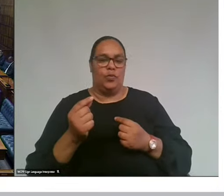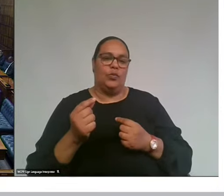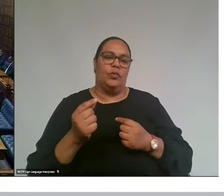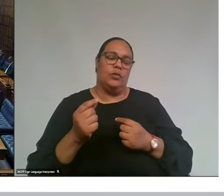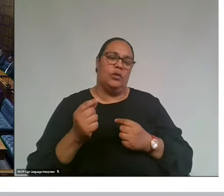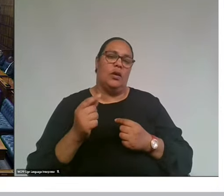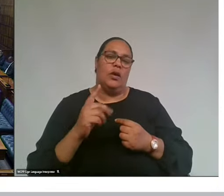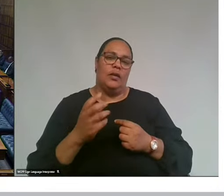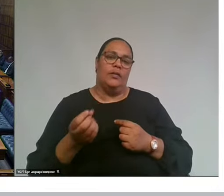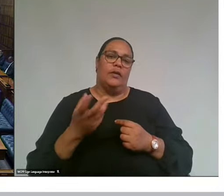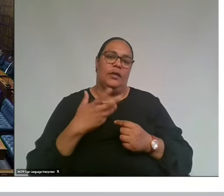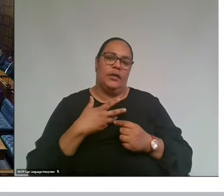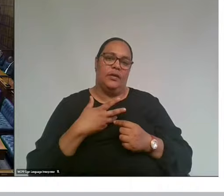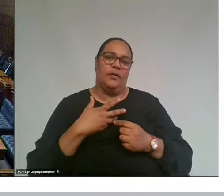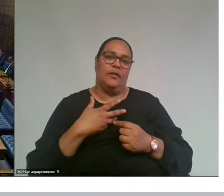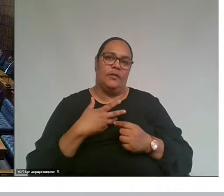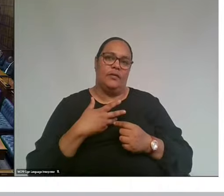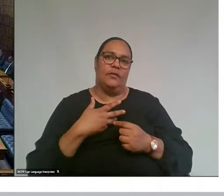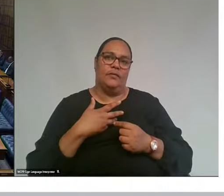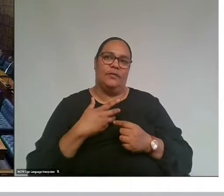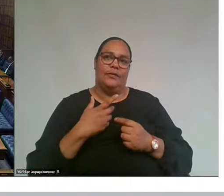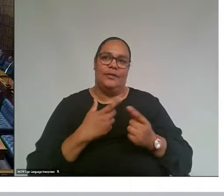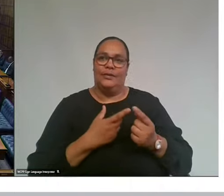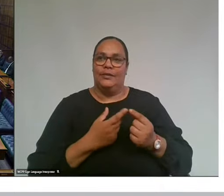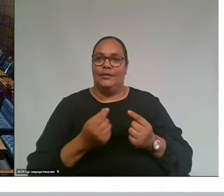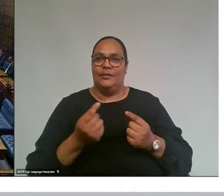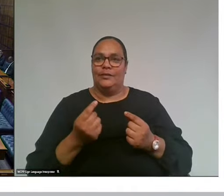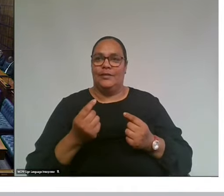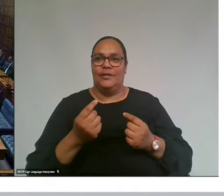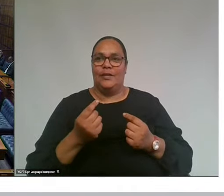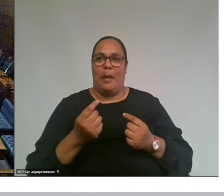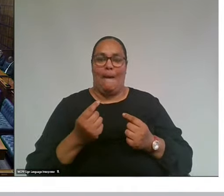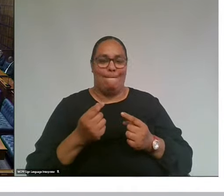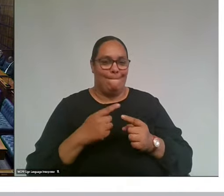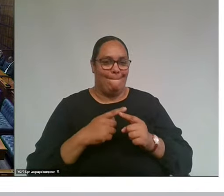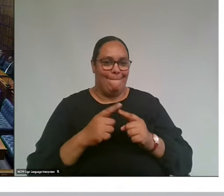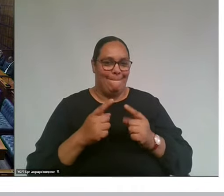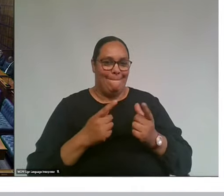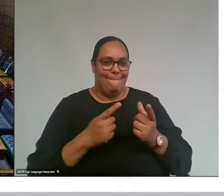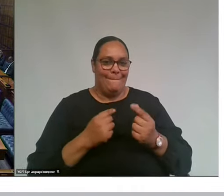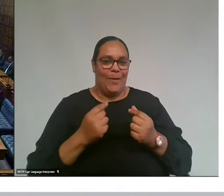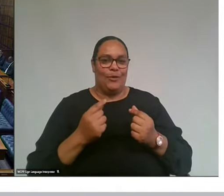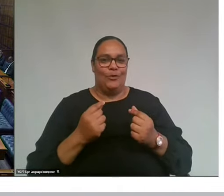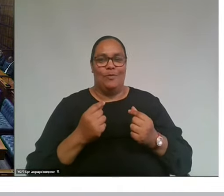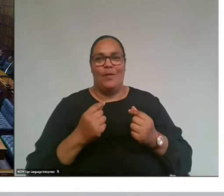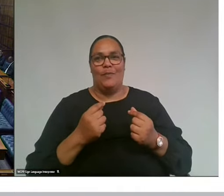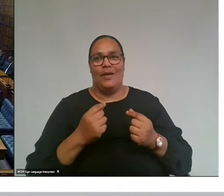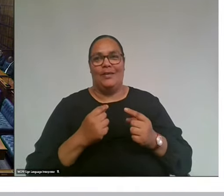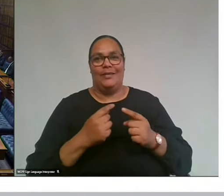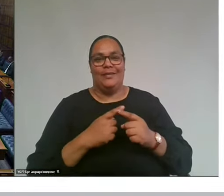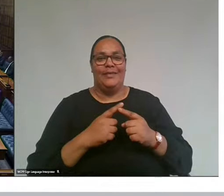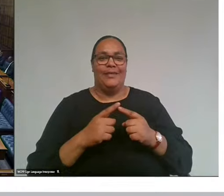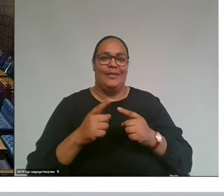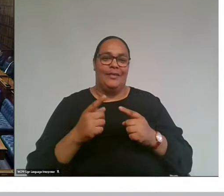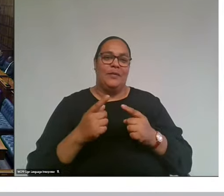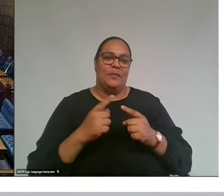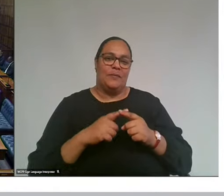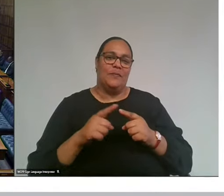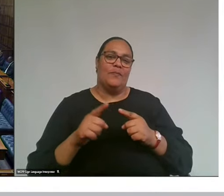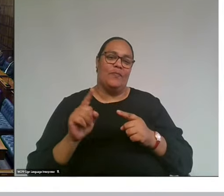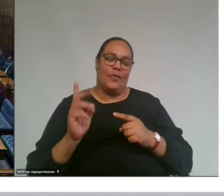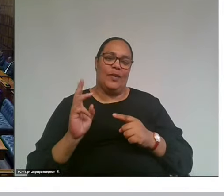who gave them what and what are the conditions of those that funding secondly as part of that they even mentioned